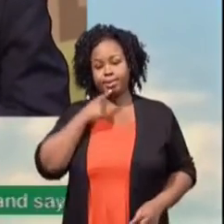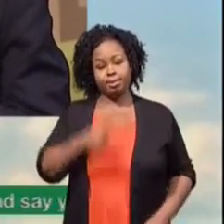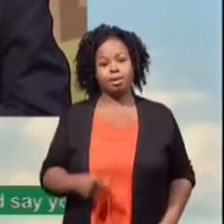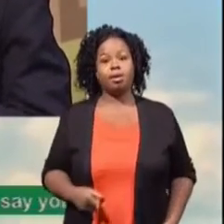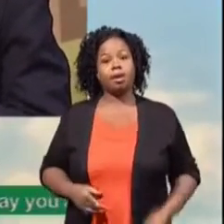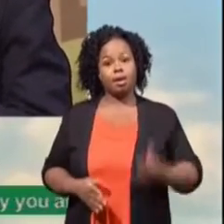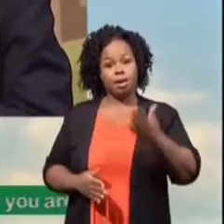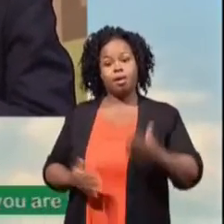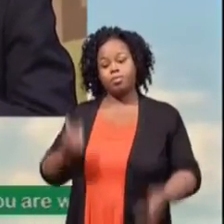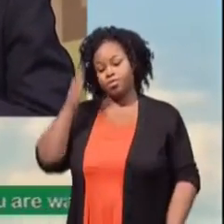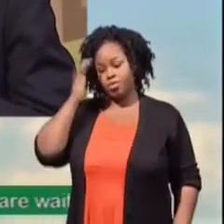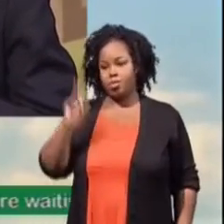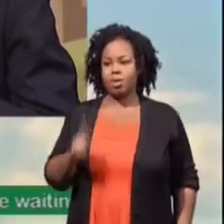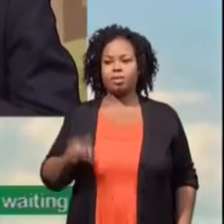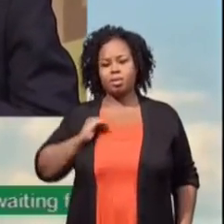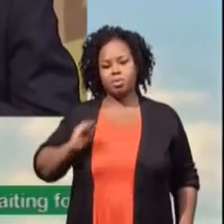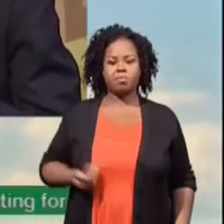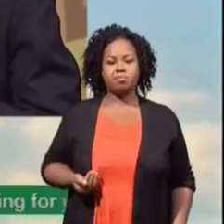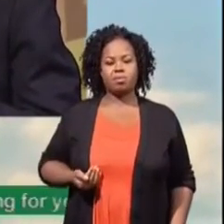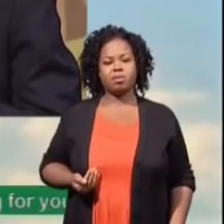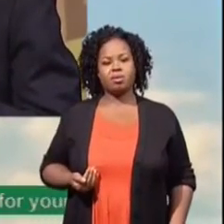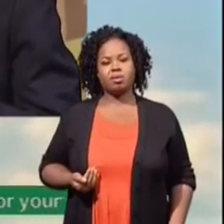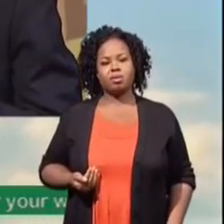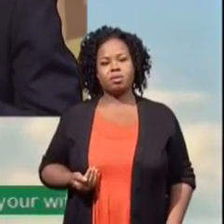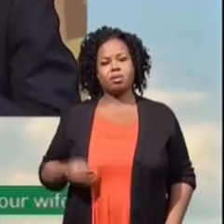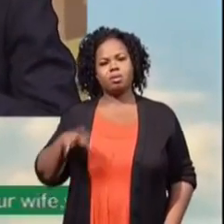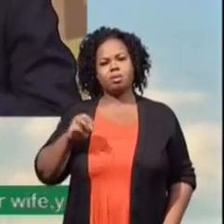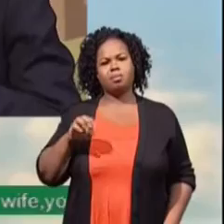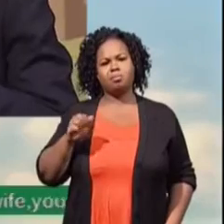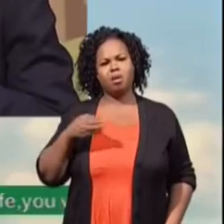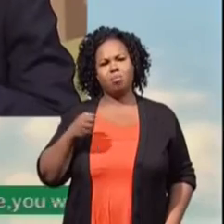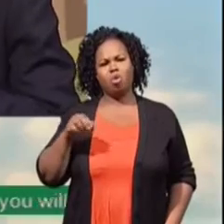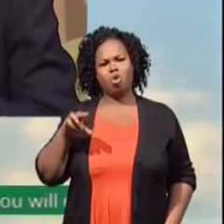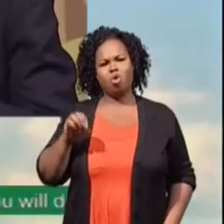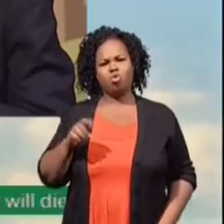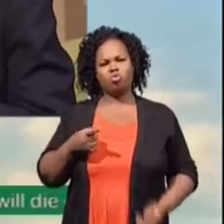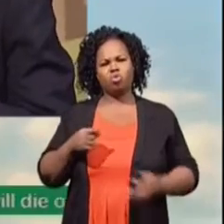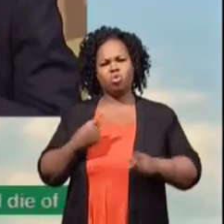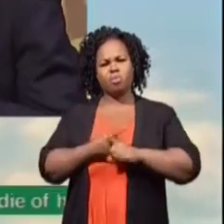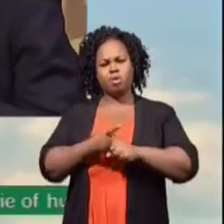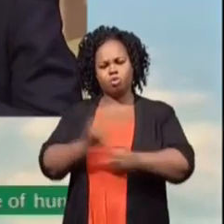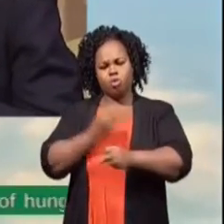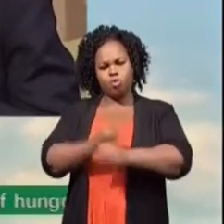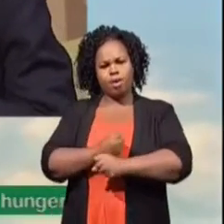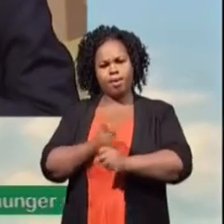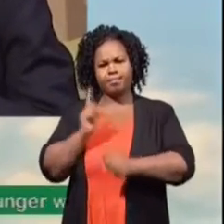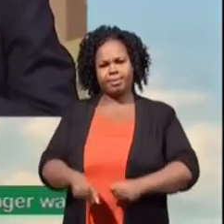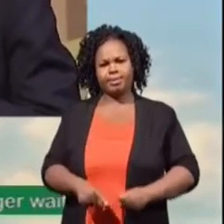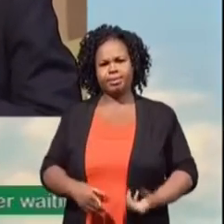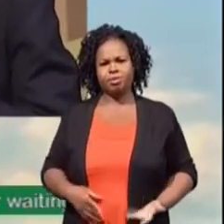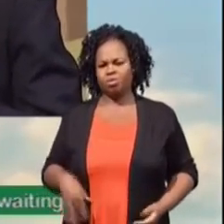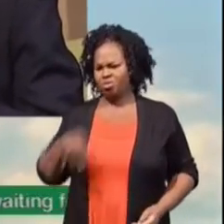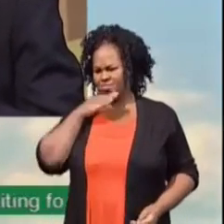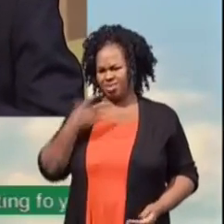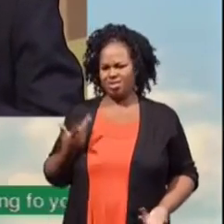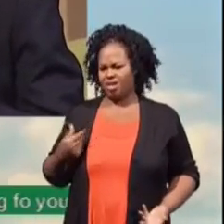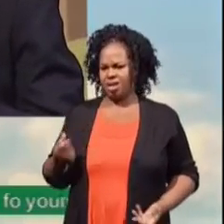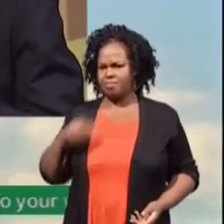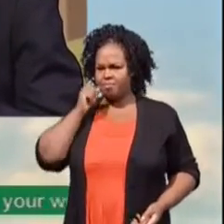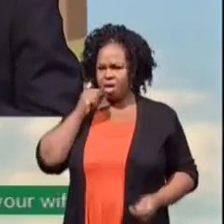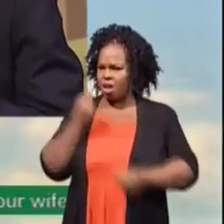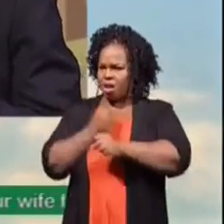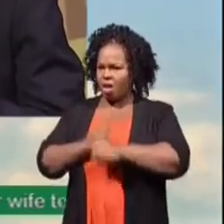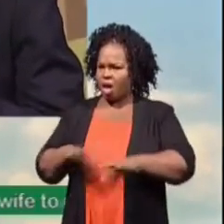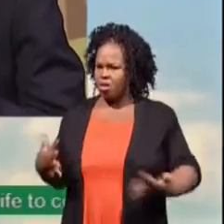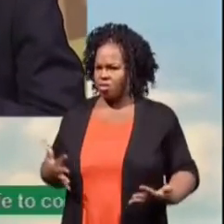culture o tle le bua ba rena ba rwa tseba keng em mosadi ke mabogo o ke matso as if rona re le babile